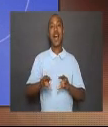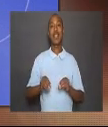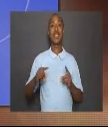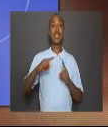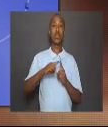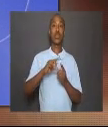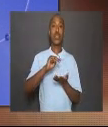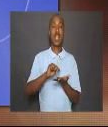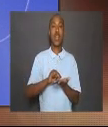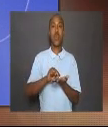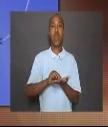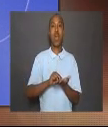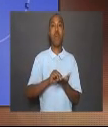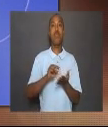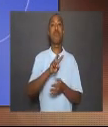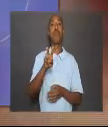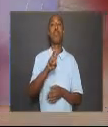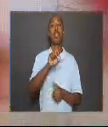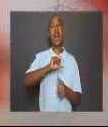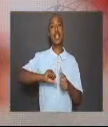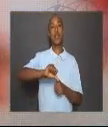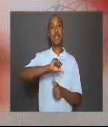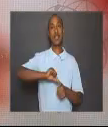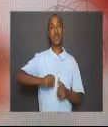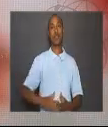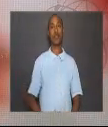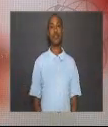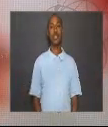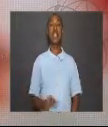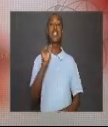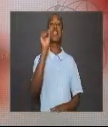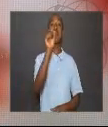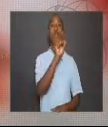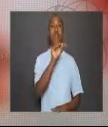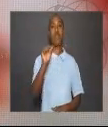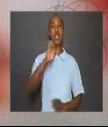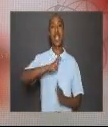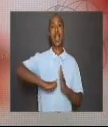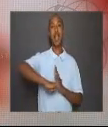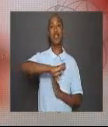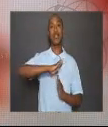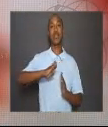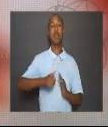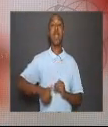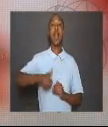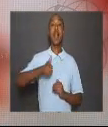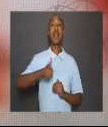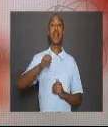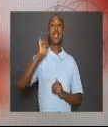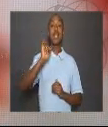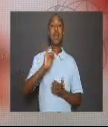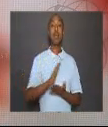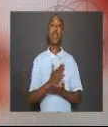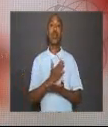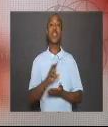the nuclei of both atoms. Therefore, the electrons mainly stay